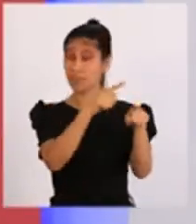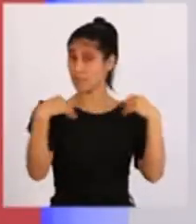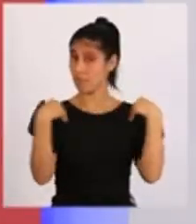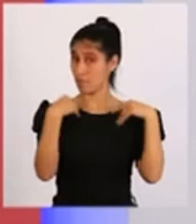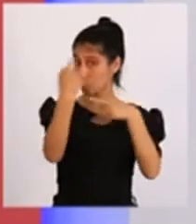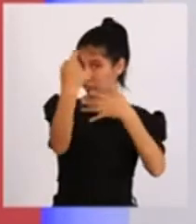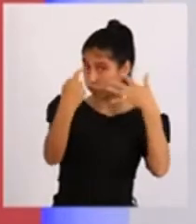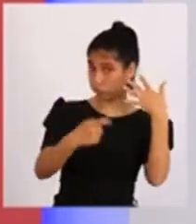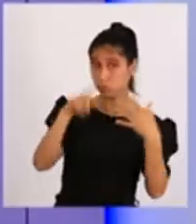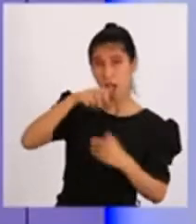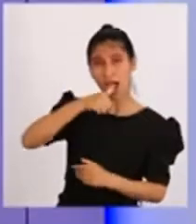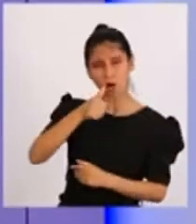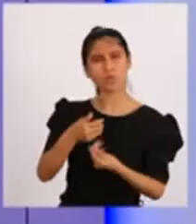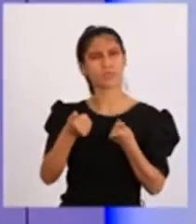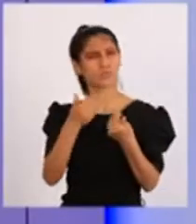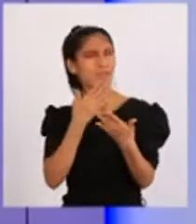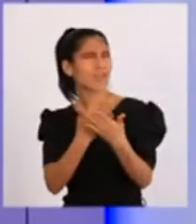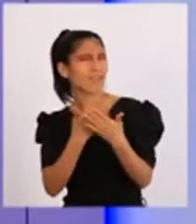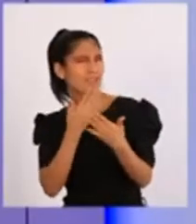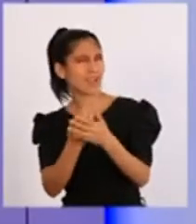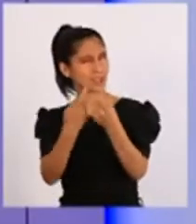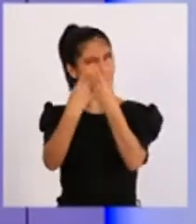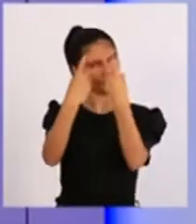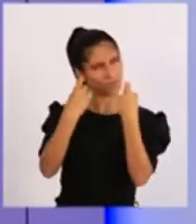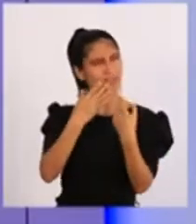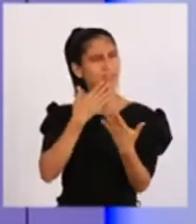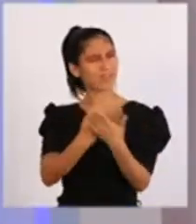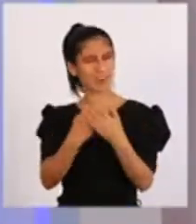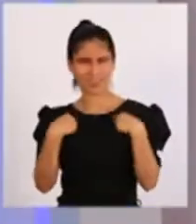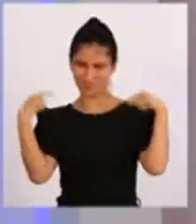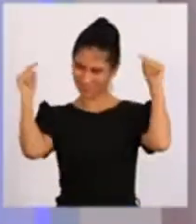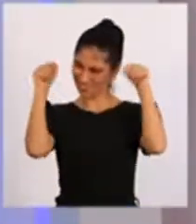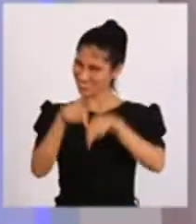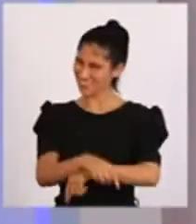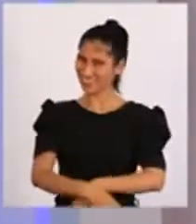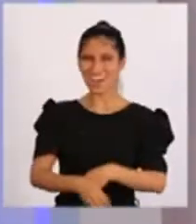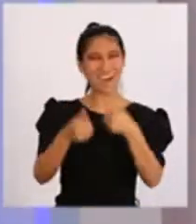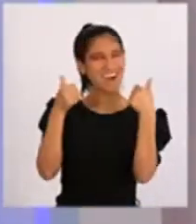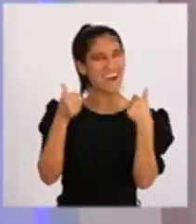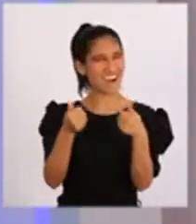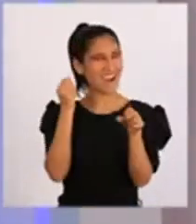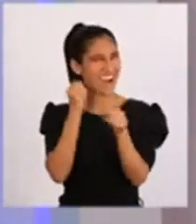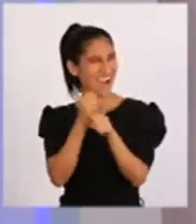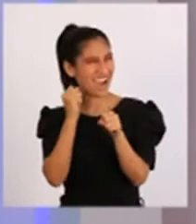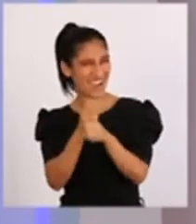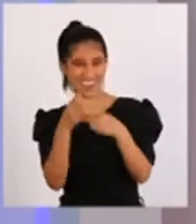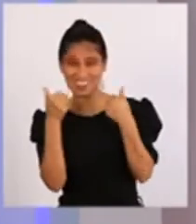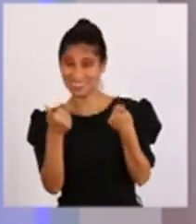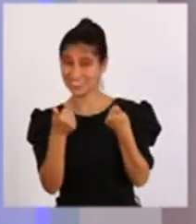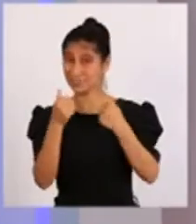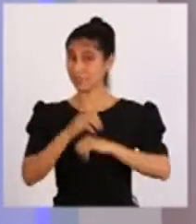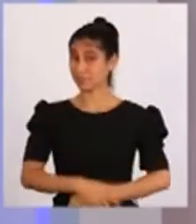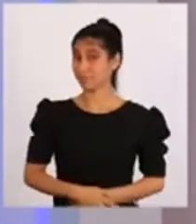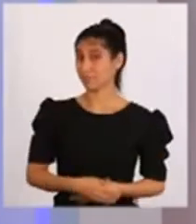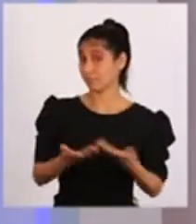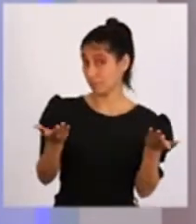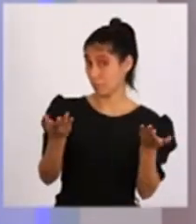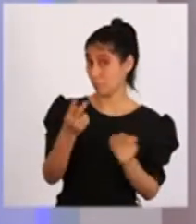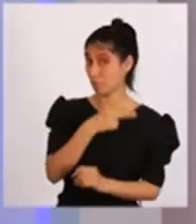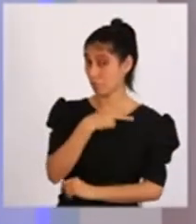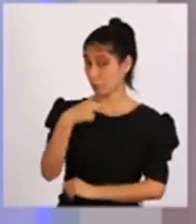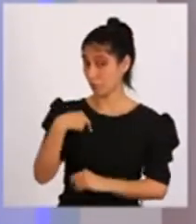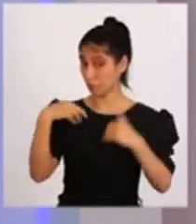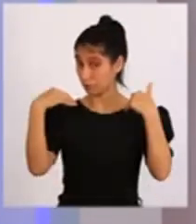for the interview. Thank you for the invitation. Excellent work, Mario. And I have